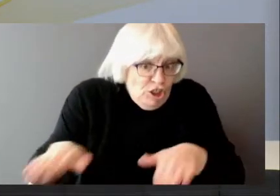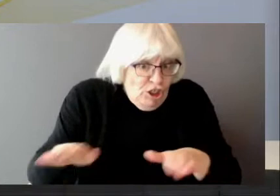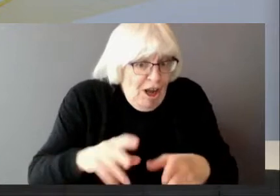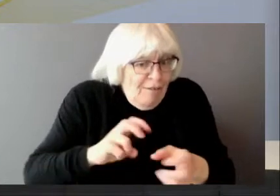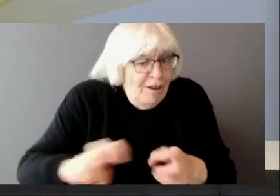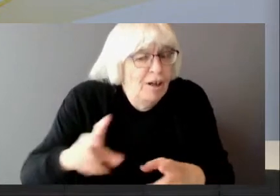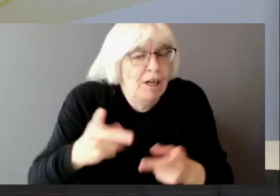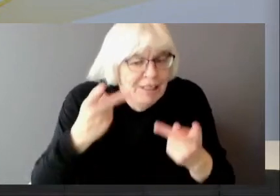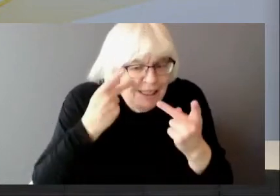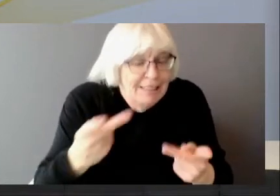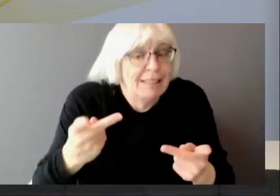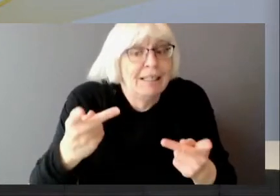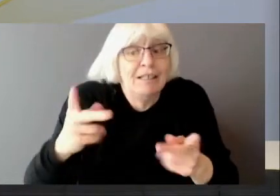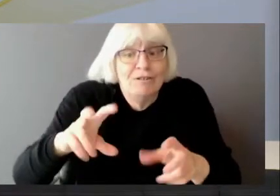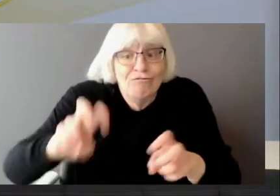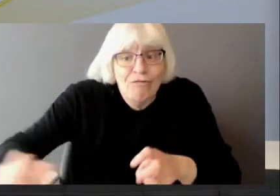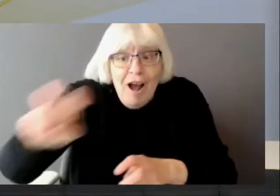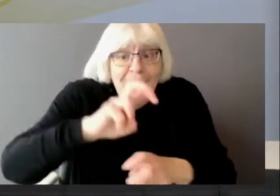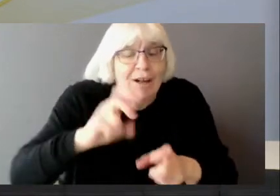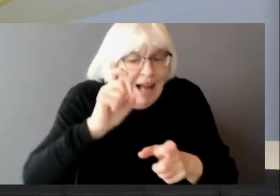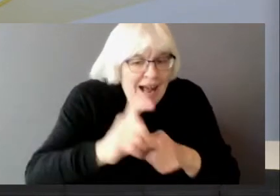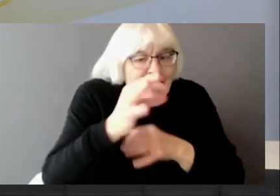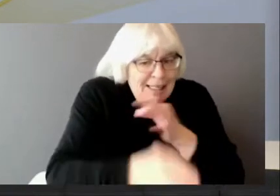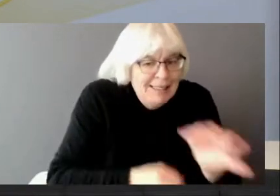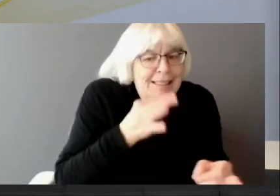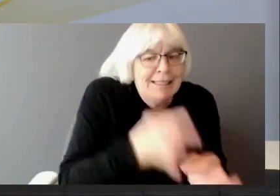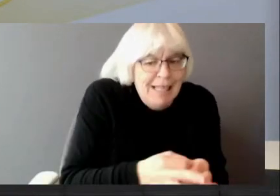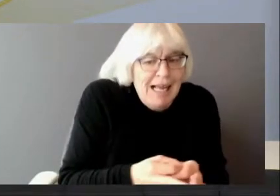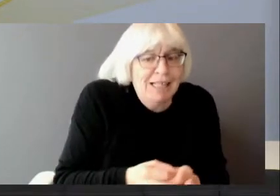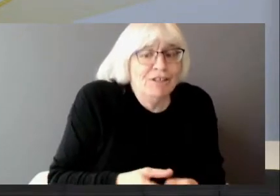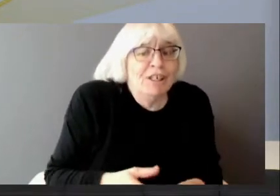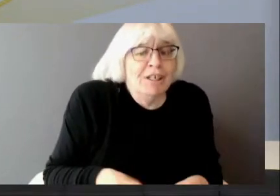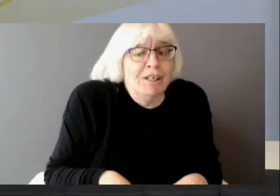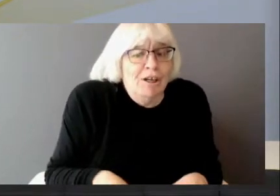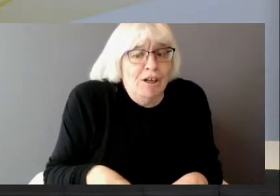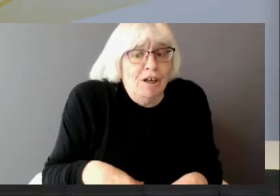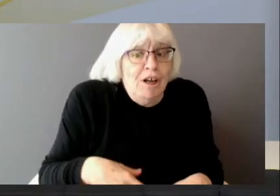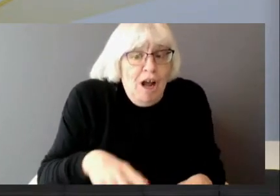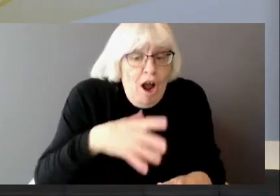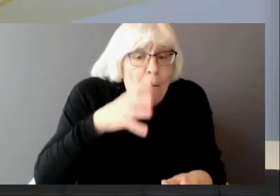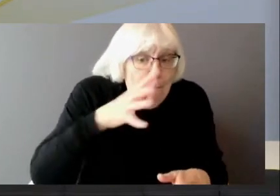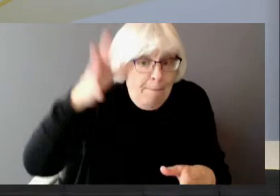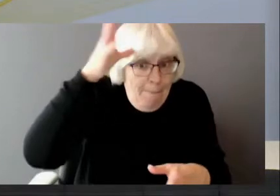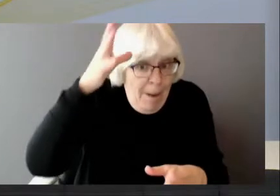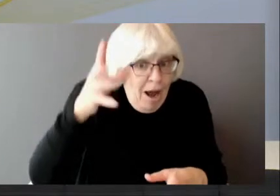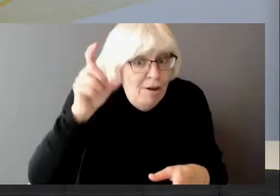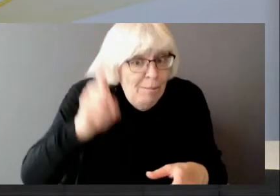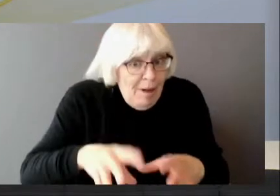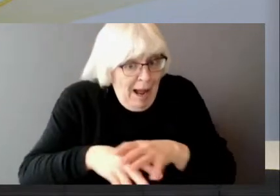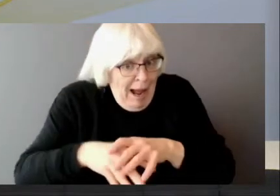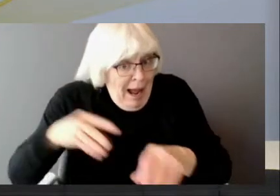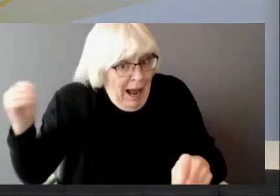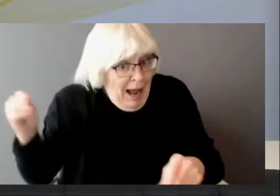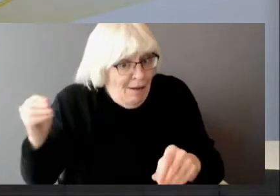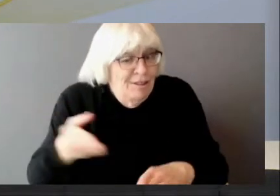Parents who live off-island are required to have pre-travel approval to pick up or drop off their children in